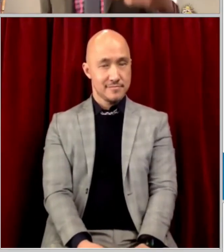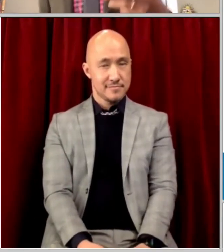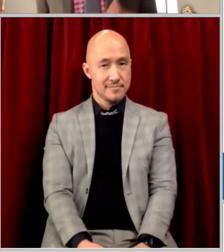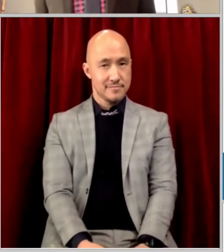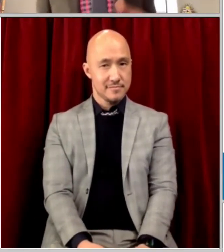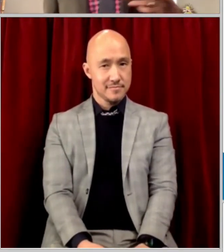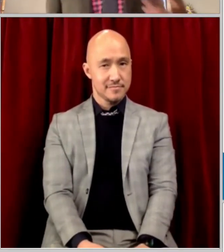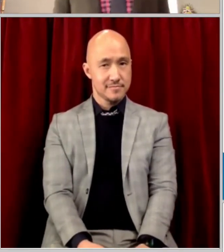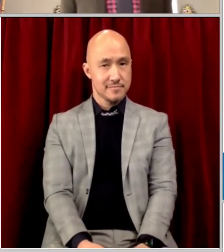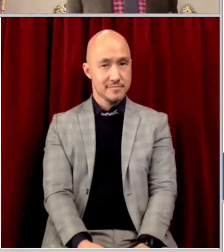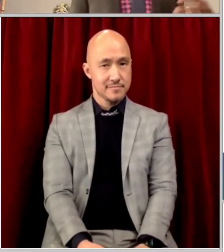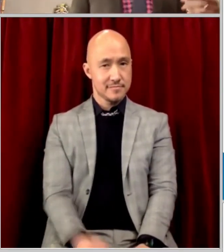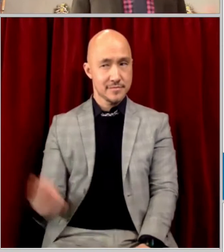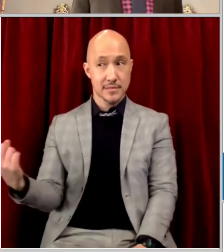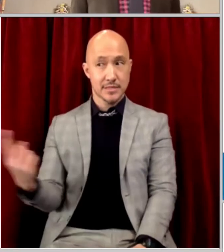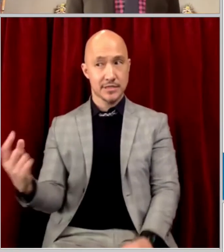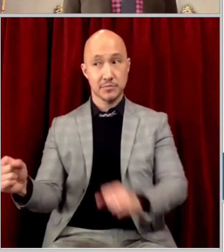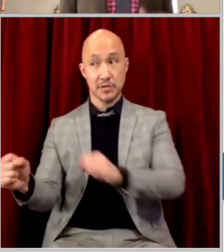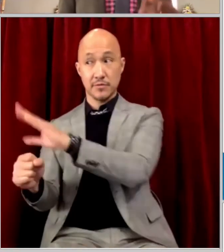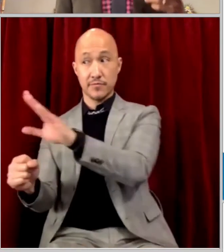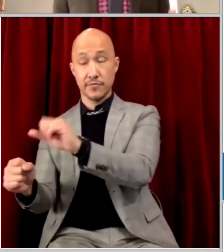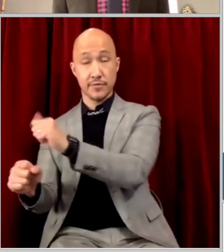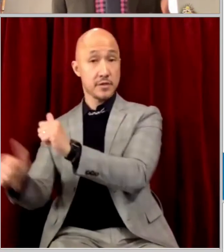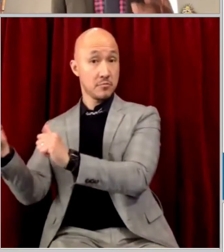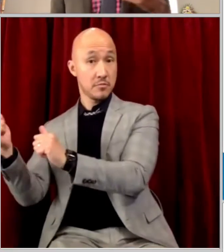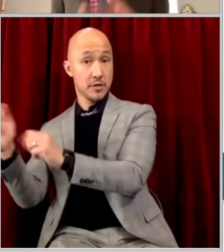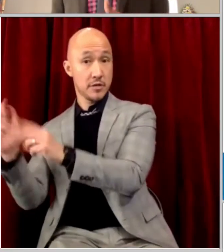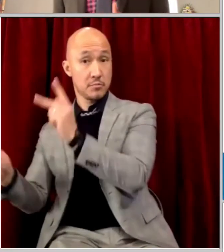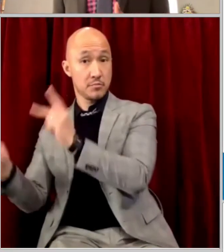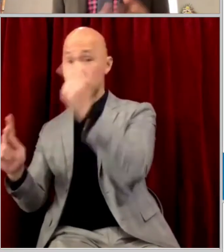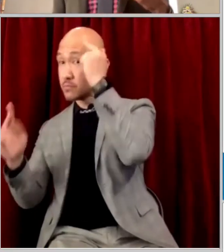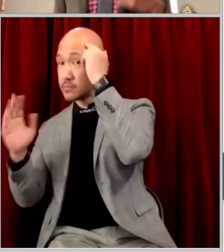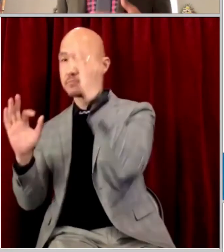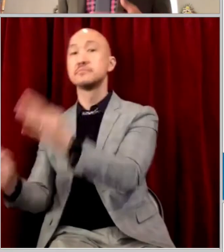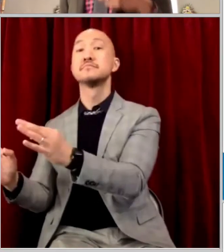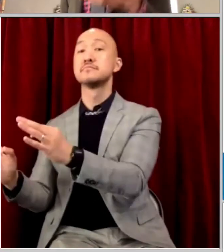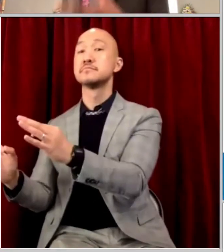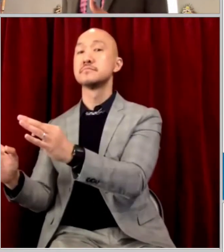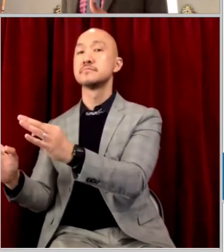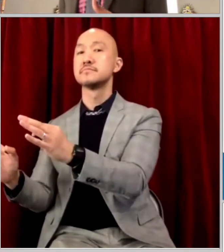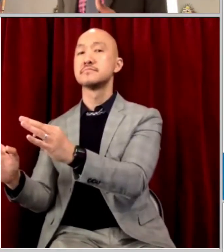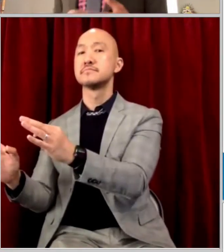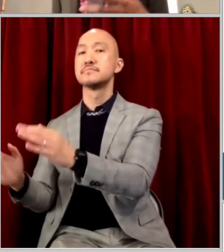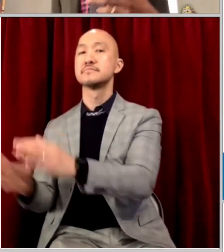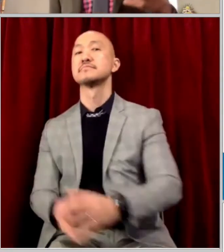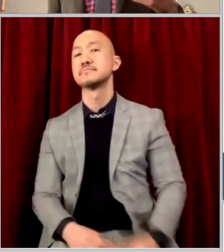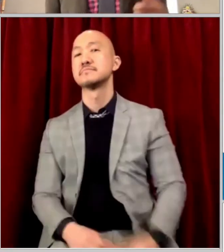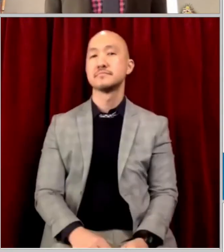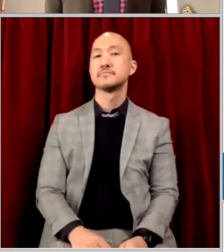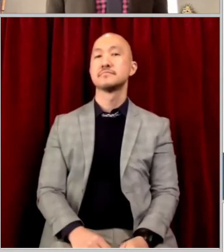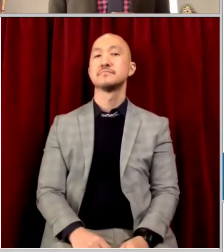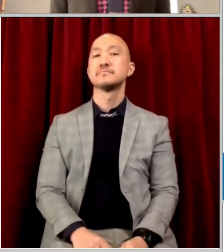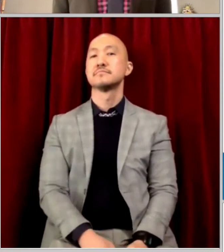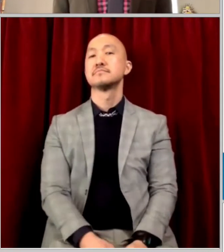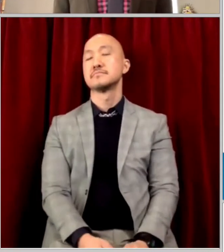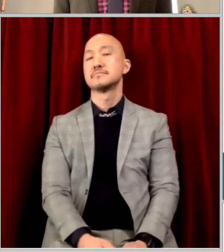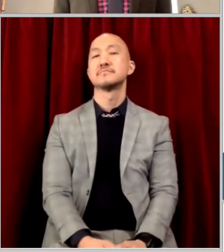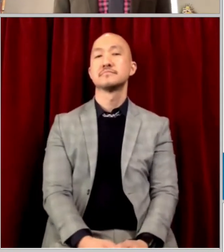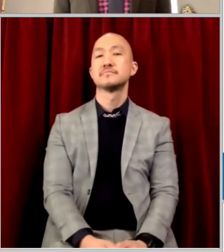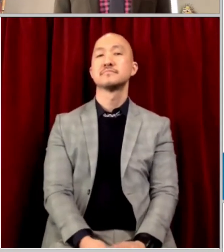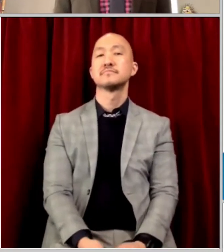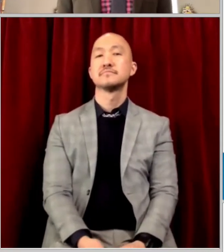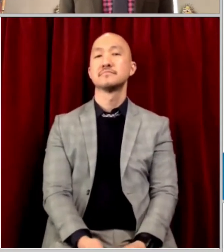who's affecting the decisions of others like the salt of the earth? Something we need to think about and we need to ask ourselves.